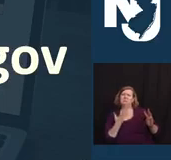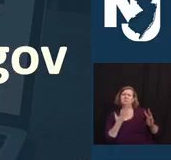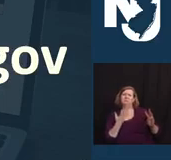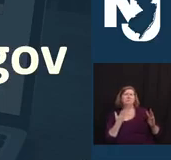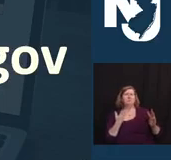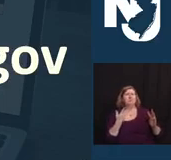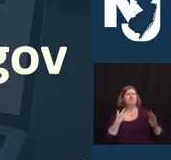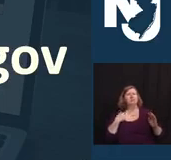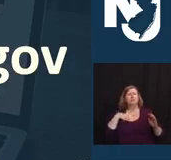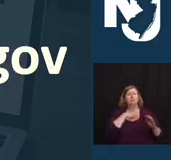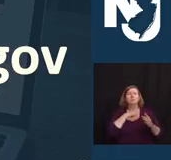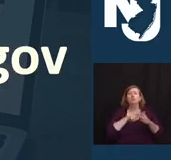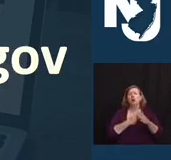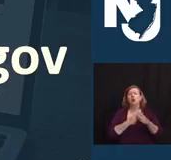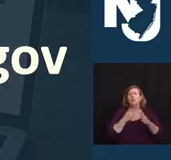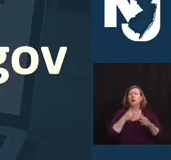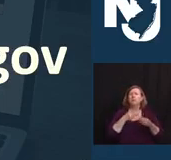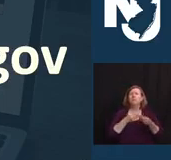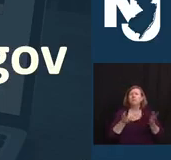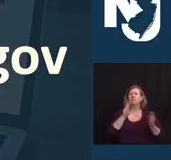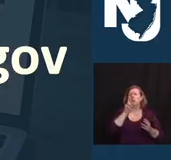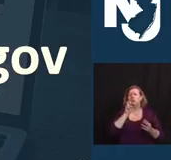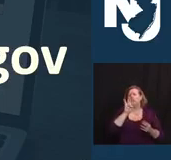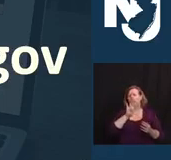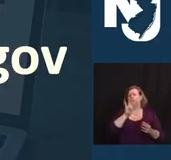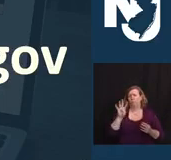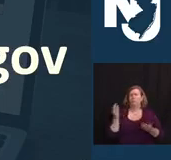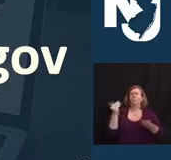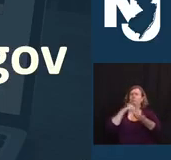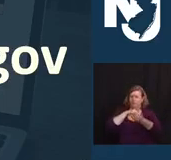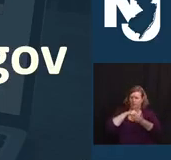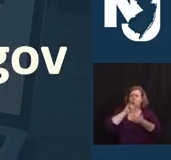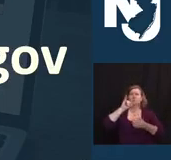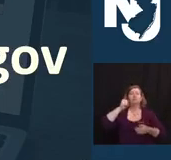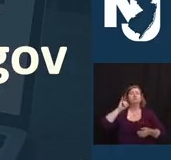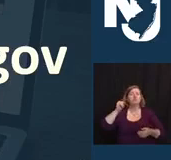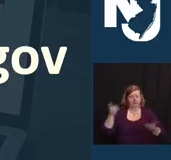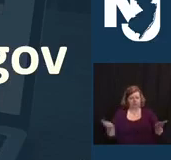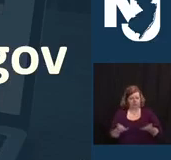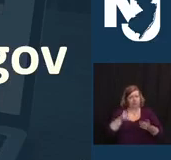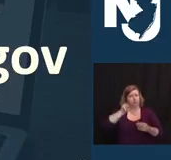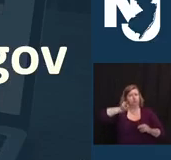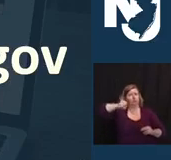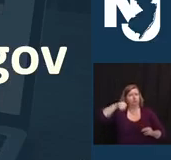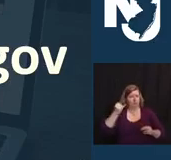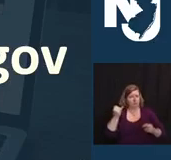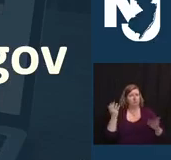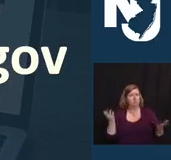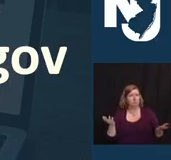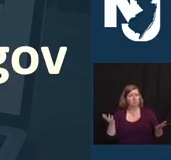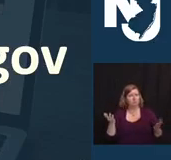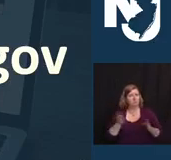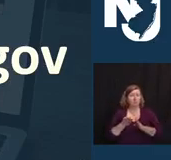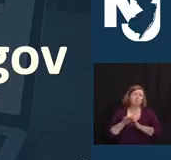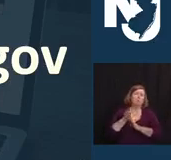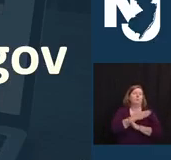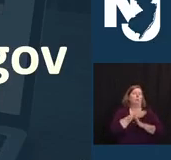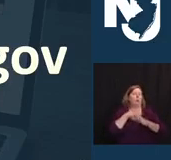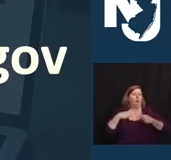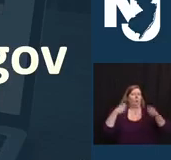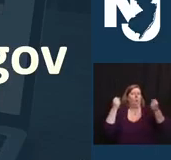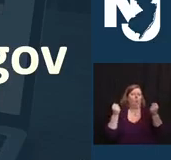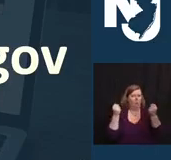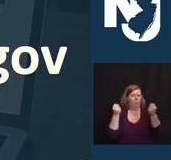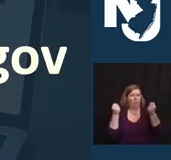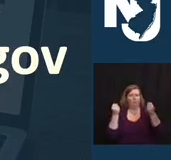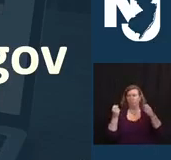over 244,000 doses of the Johnson & Johnson vaccine prior to hitting pause, no similar